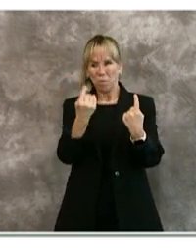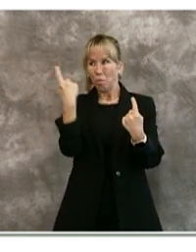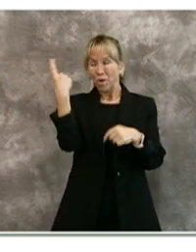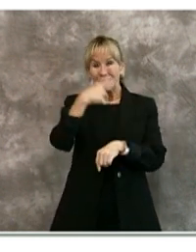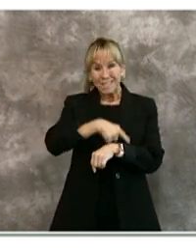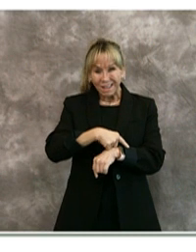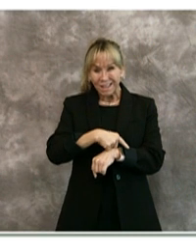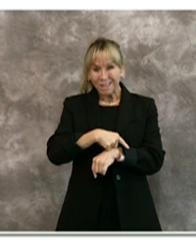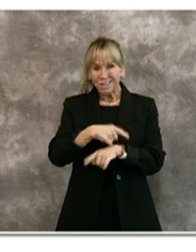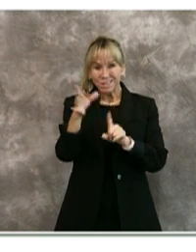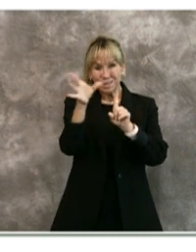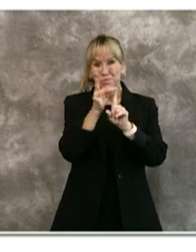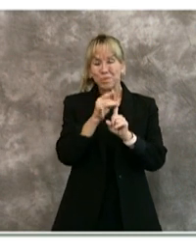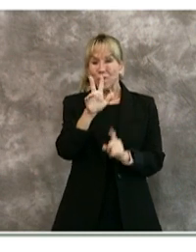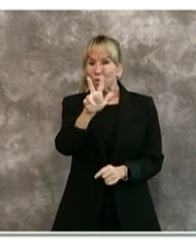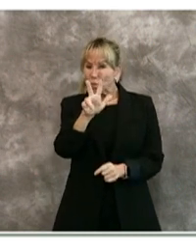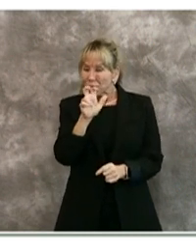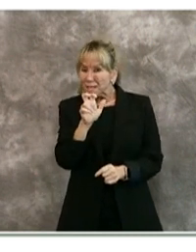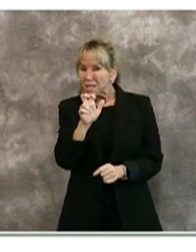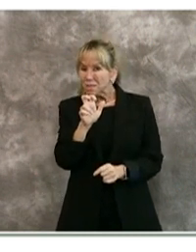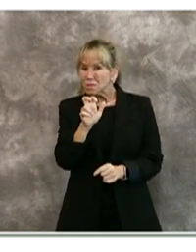day,